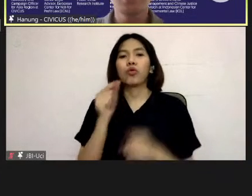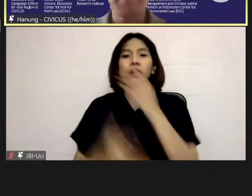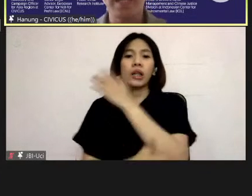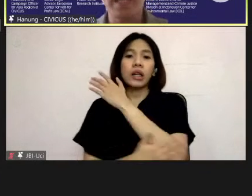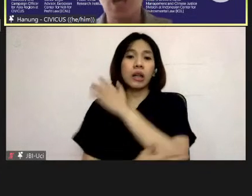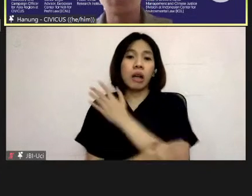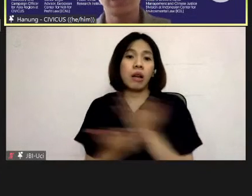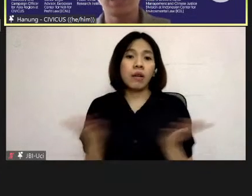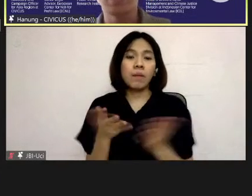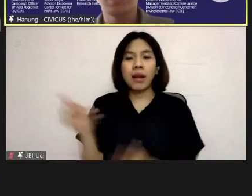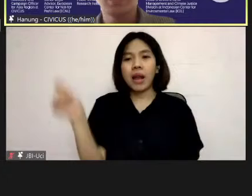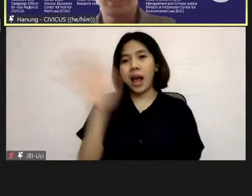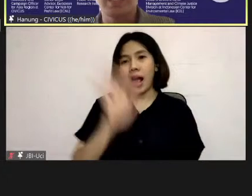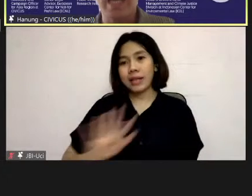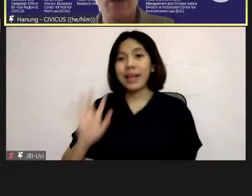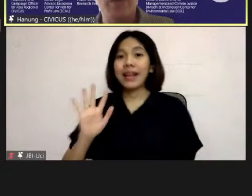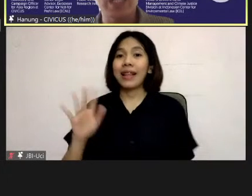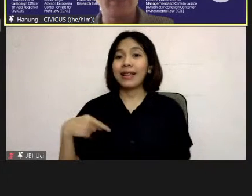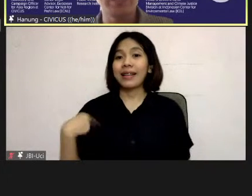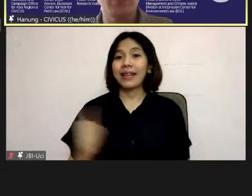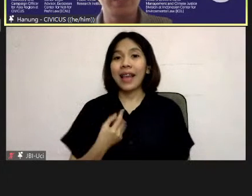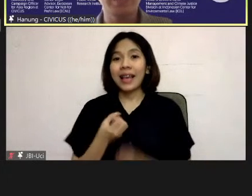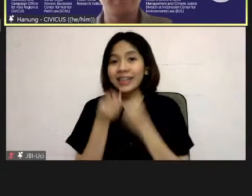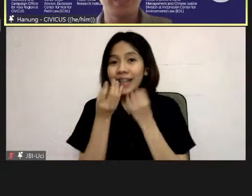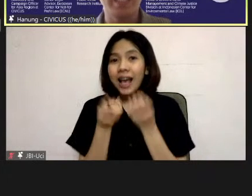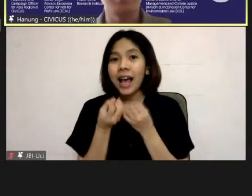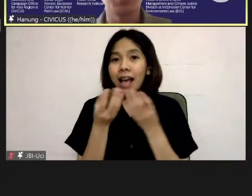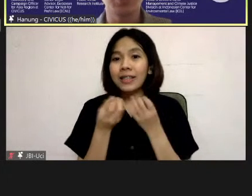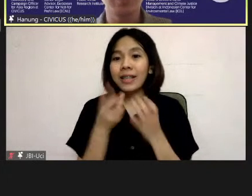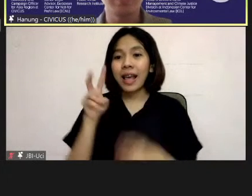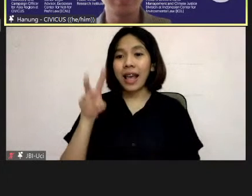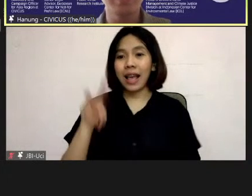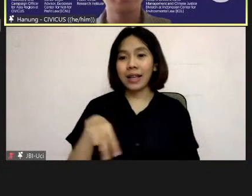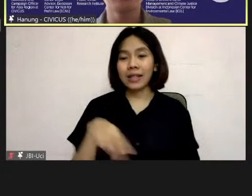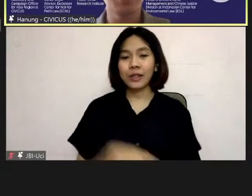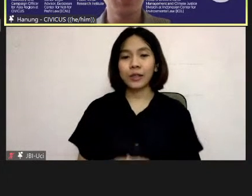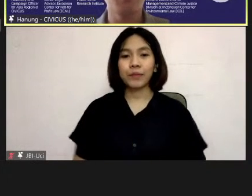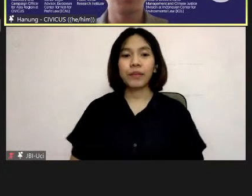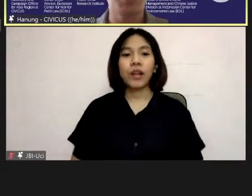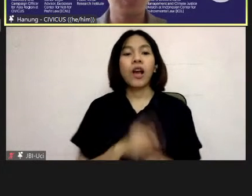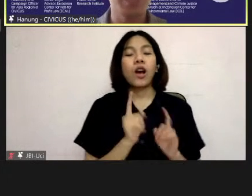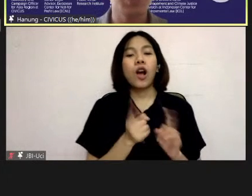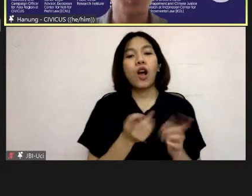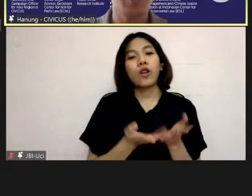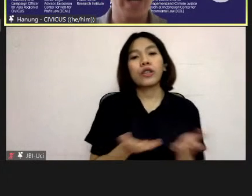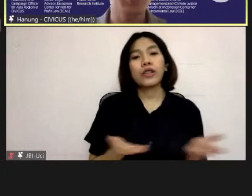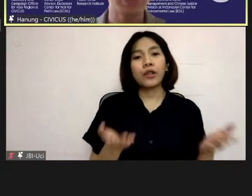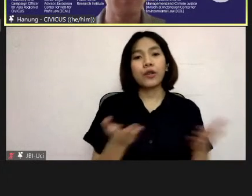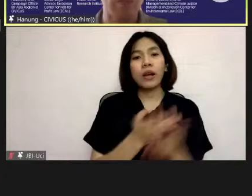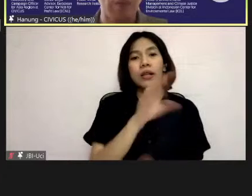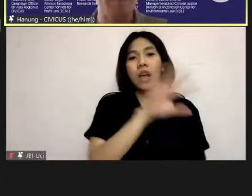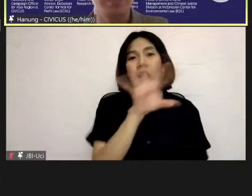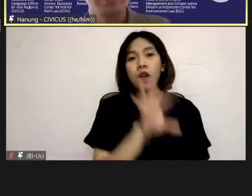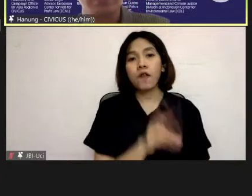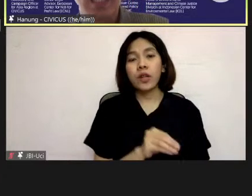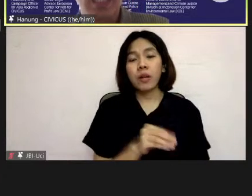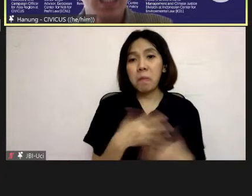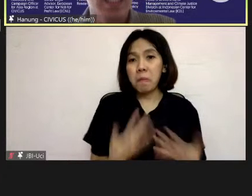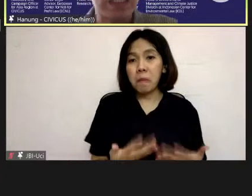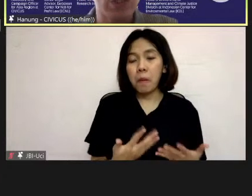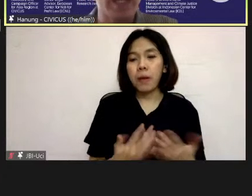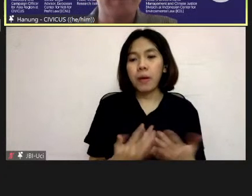law, but on the Africa region, for example, it is the detention of the journalists who are actually more